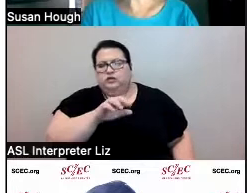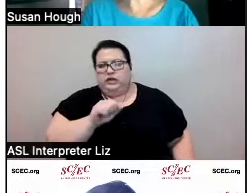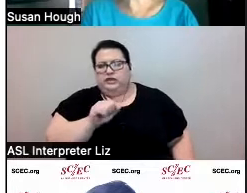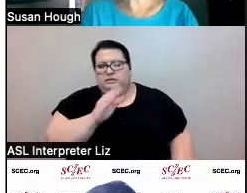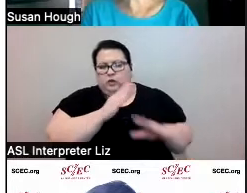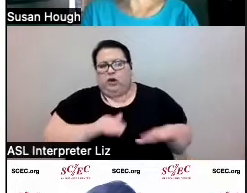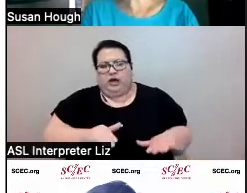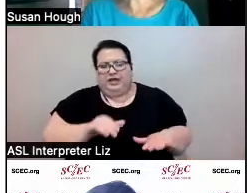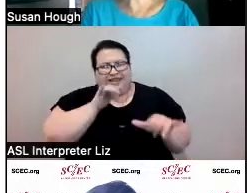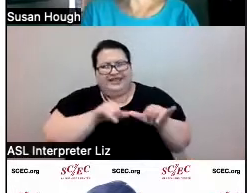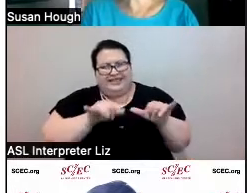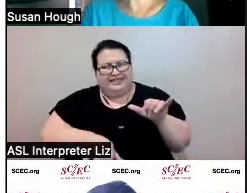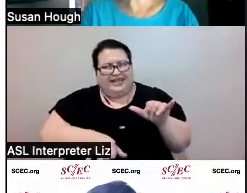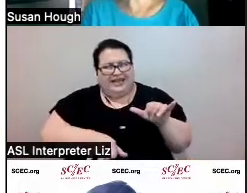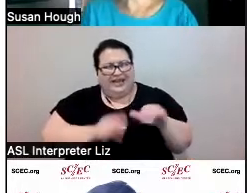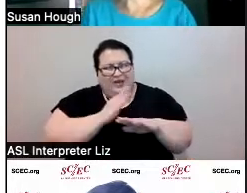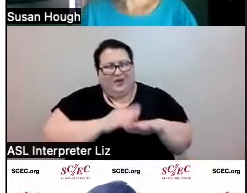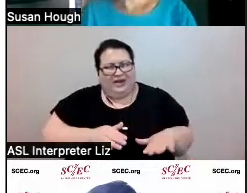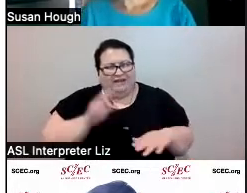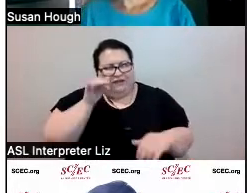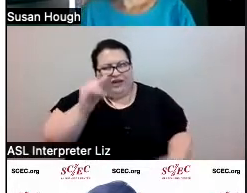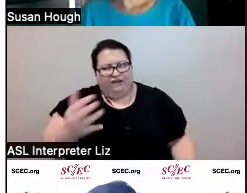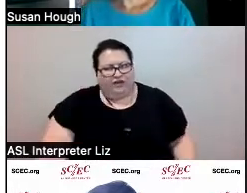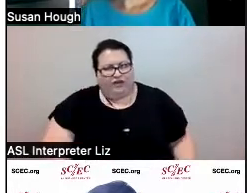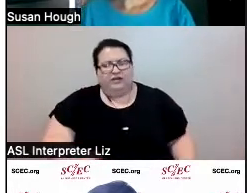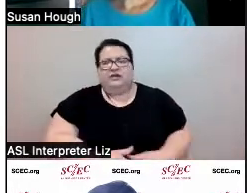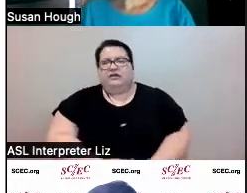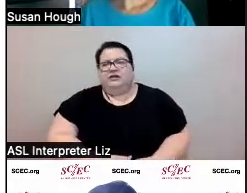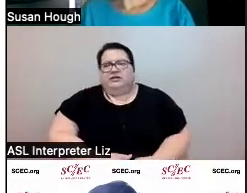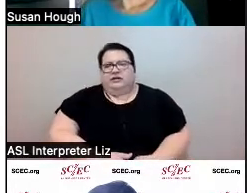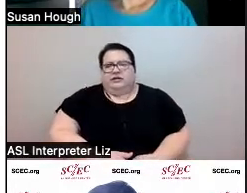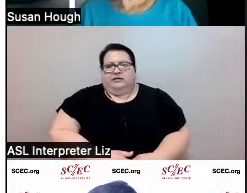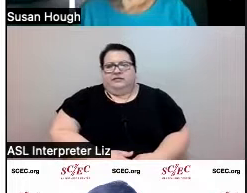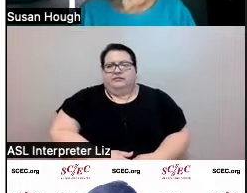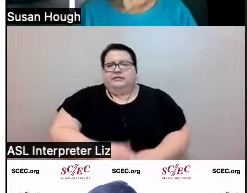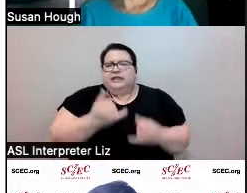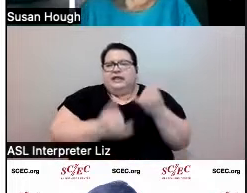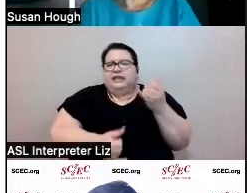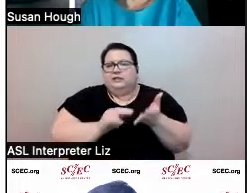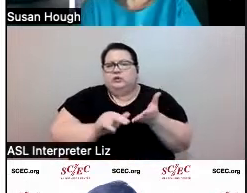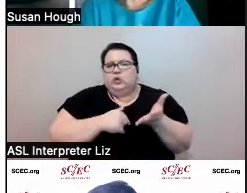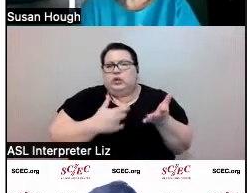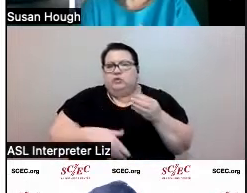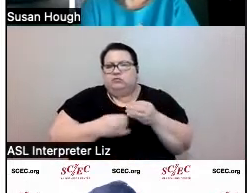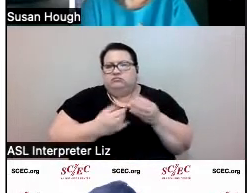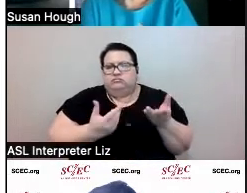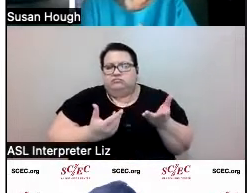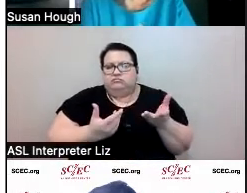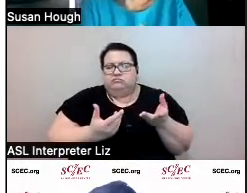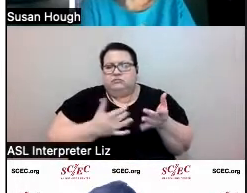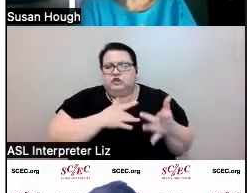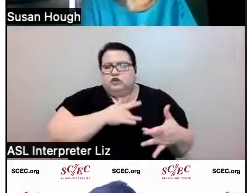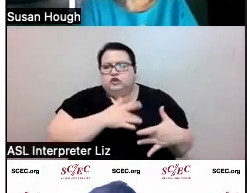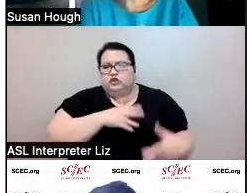not going to stay quiet forever. So the last note I wanted to end on is concerns